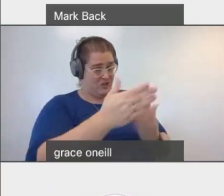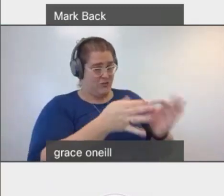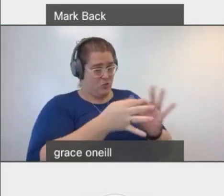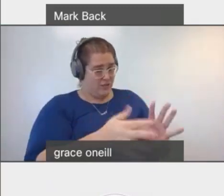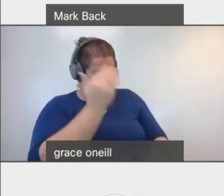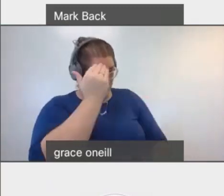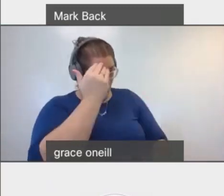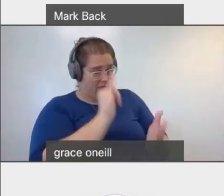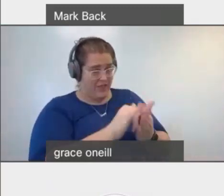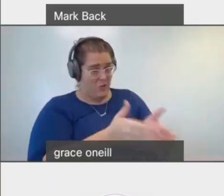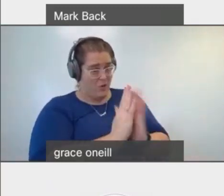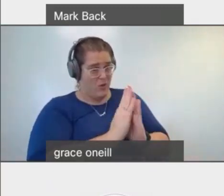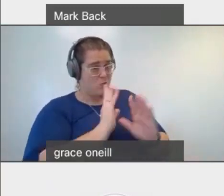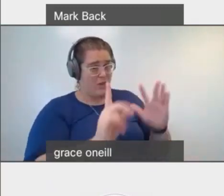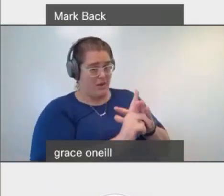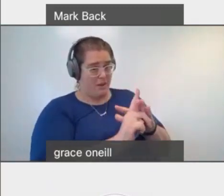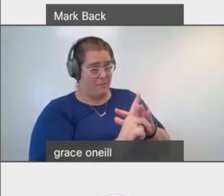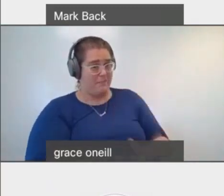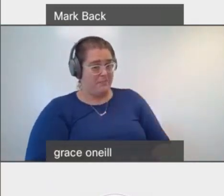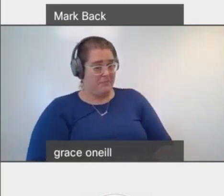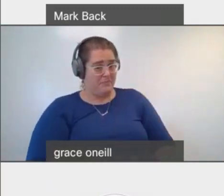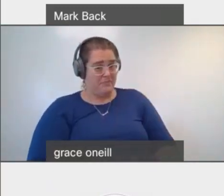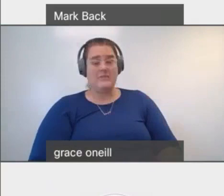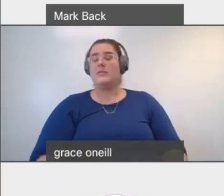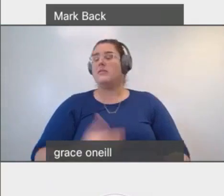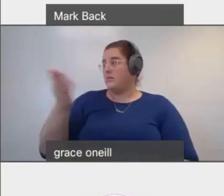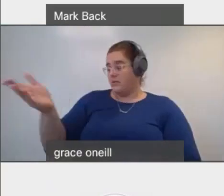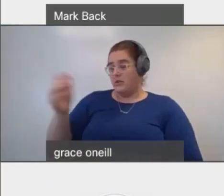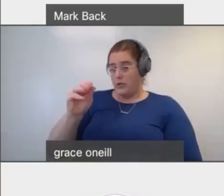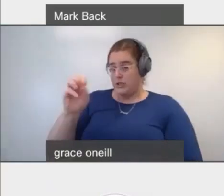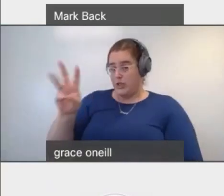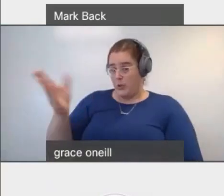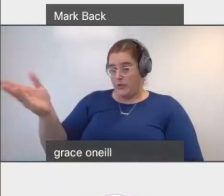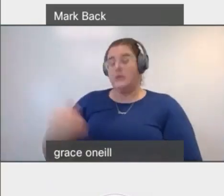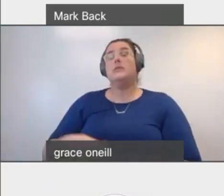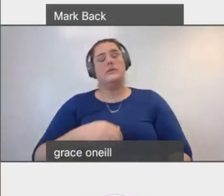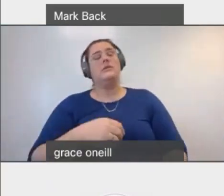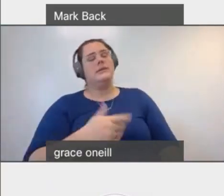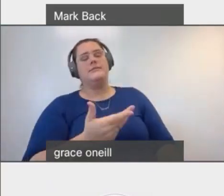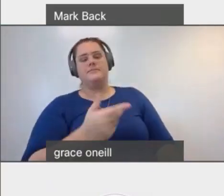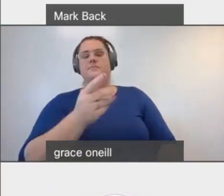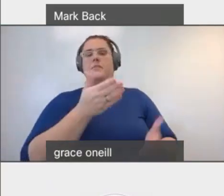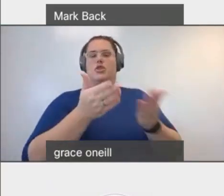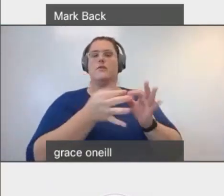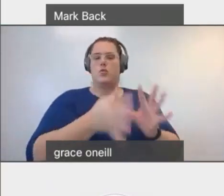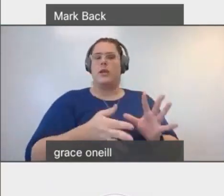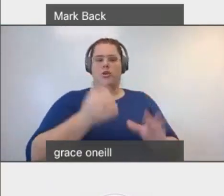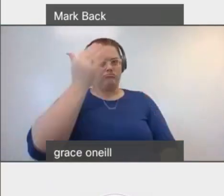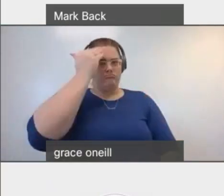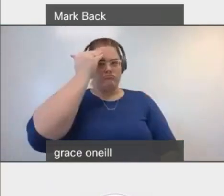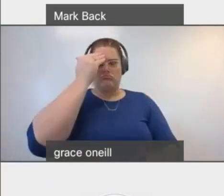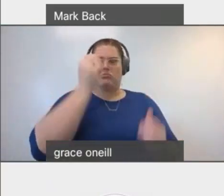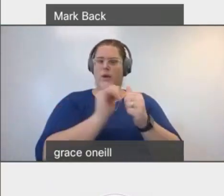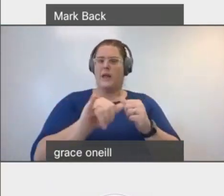Winslow. The service coordinators are familiar with the retainer payment. With regard to the question